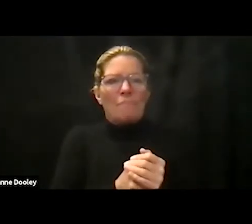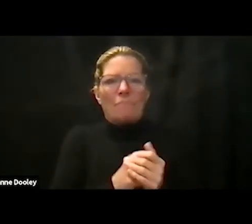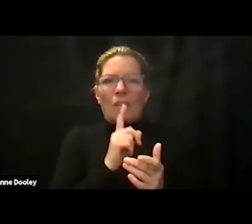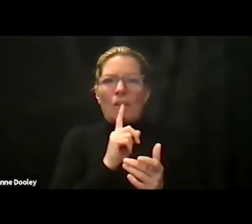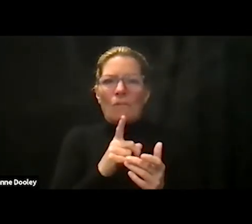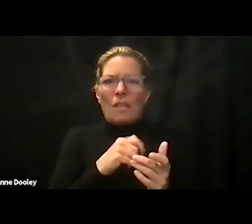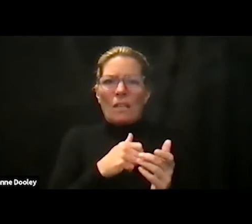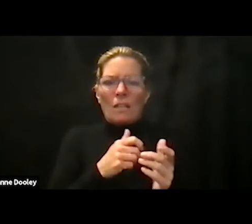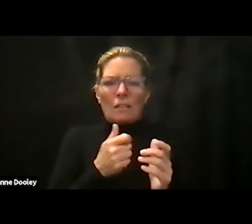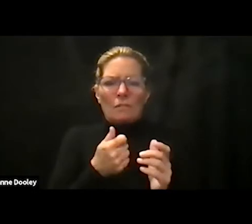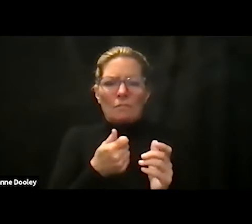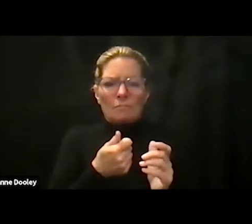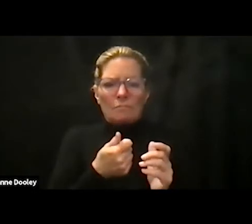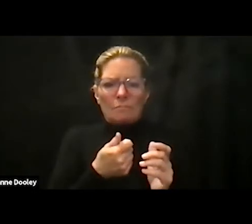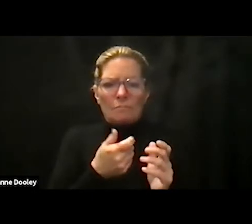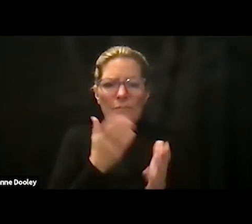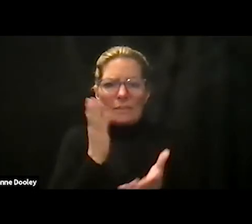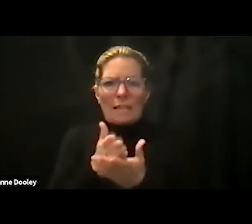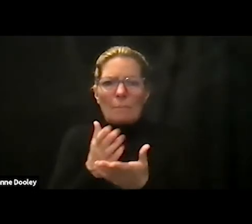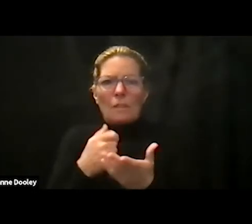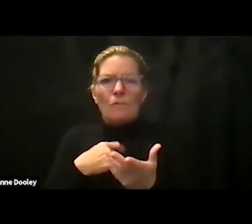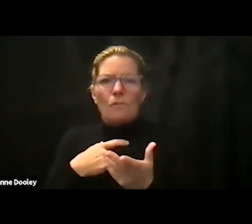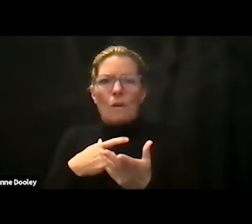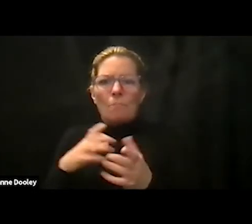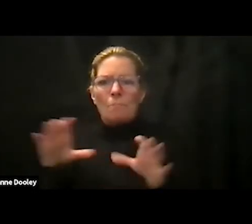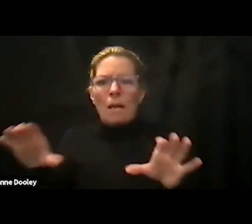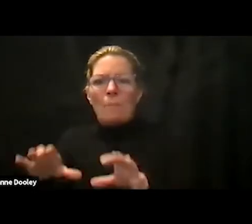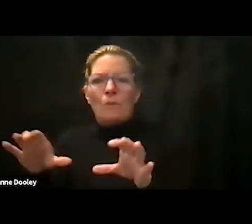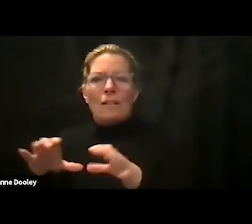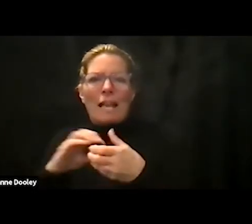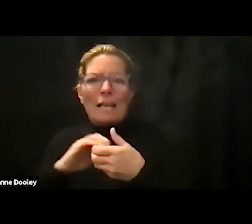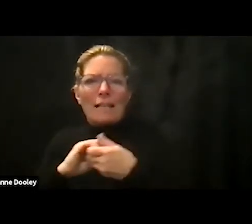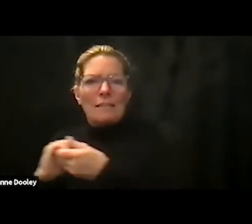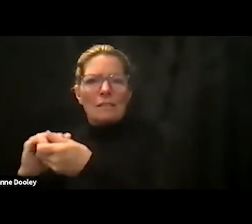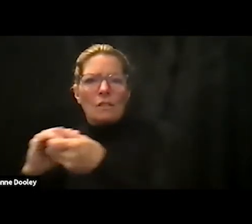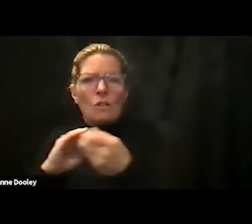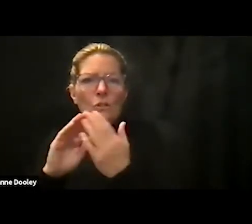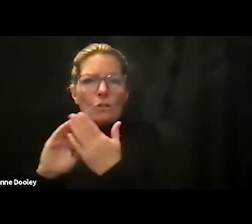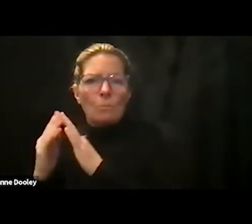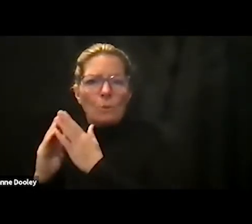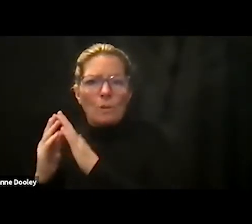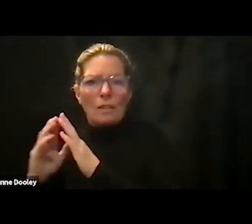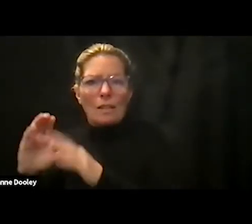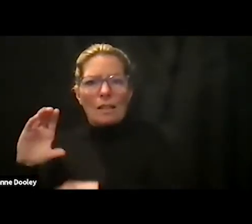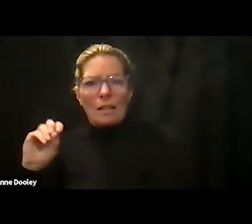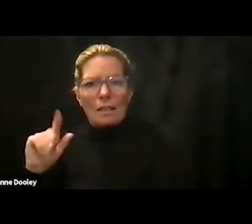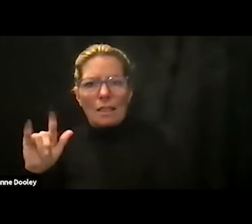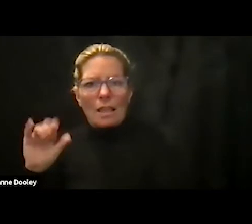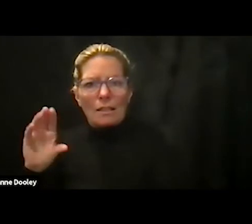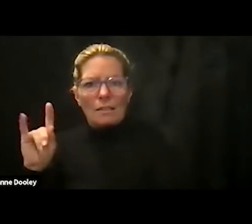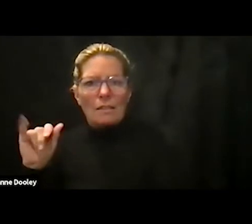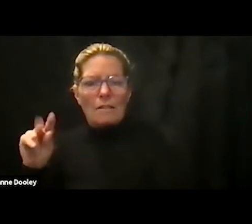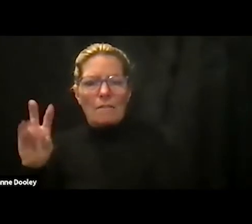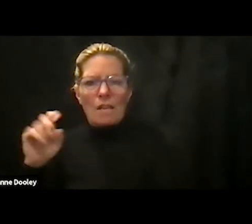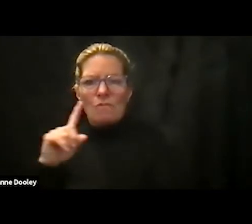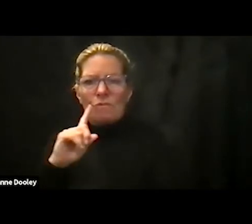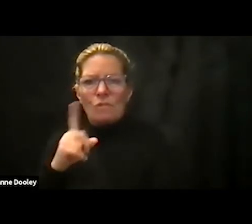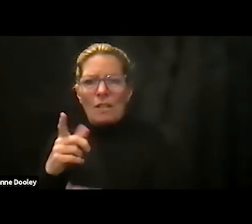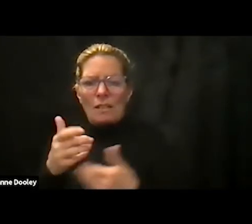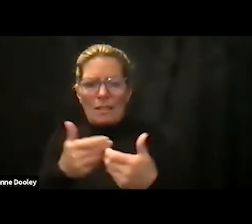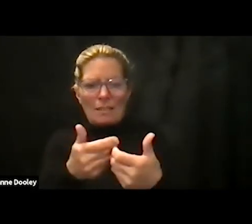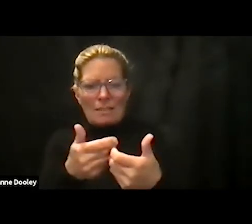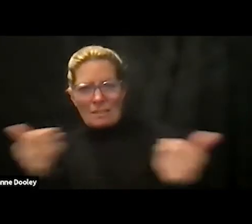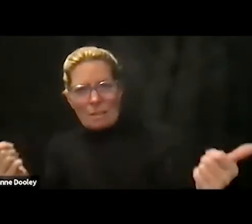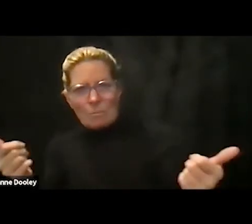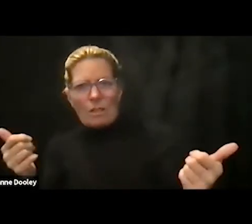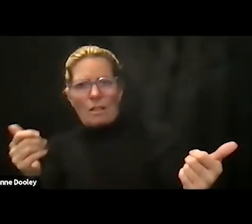taken us away from operating as a collective, as a community, and has really separated